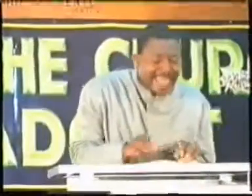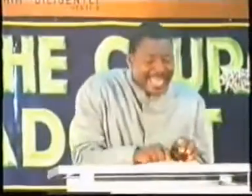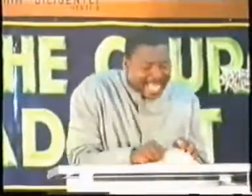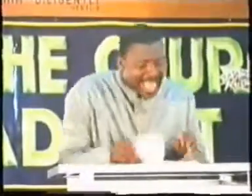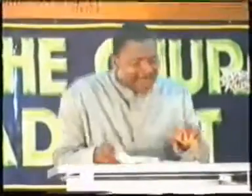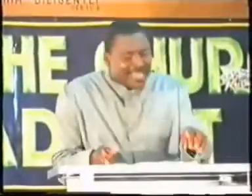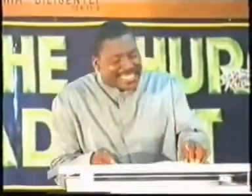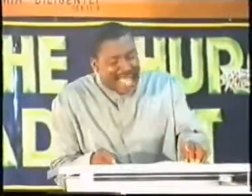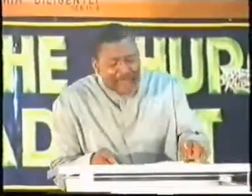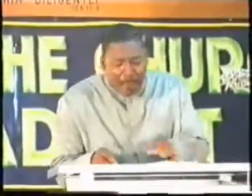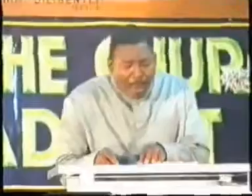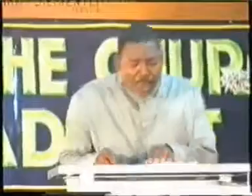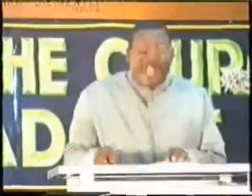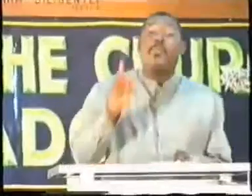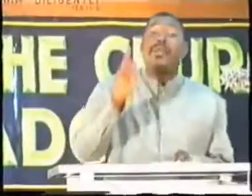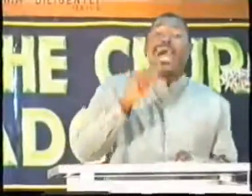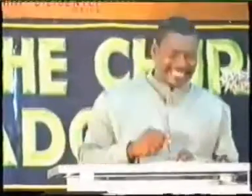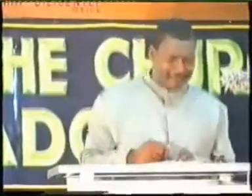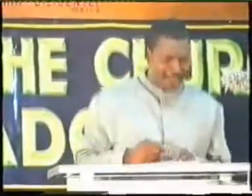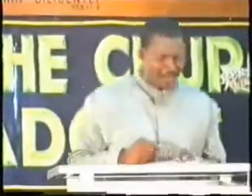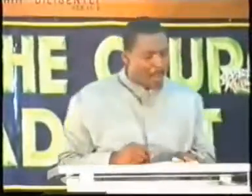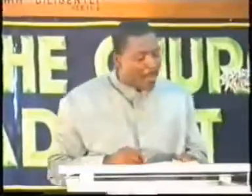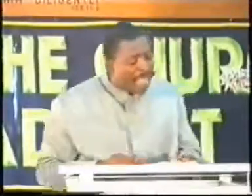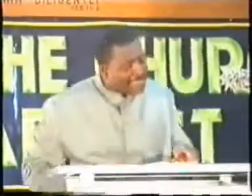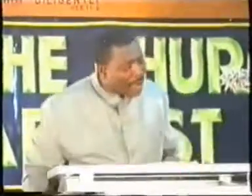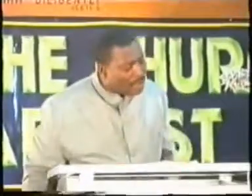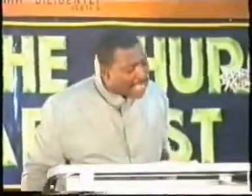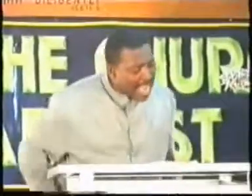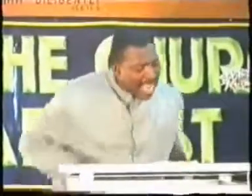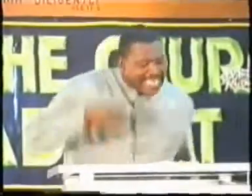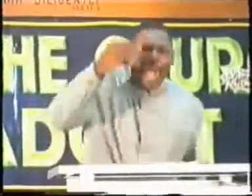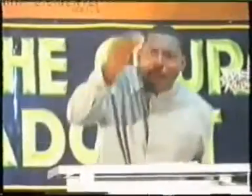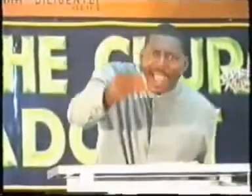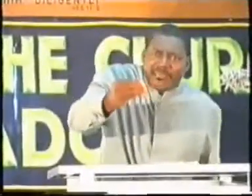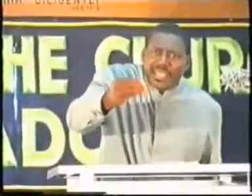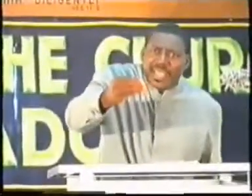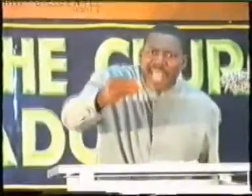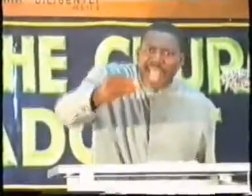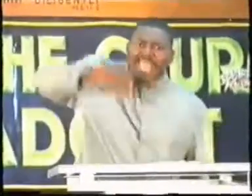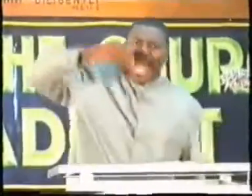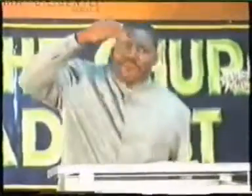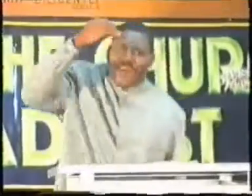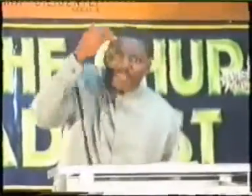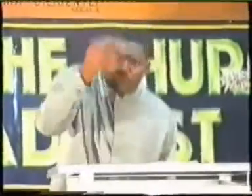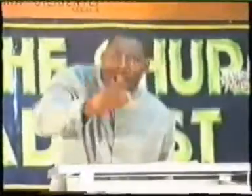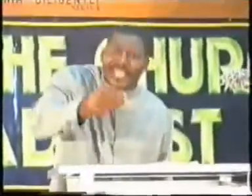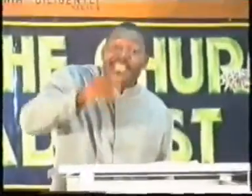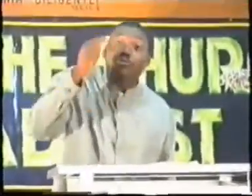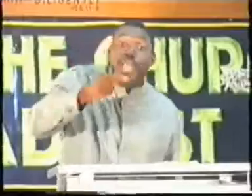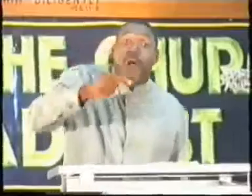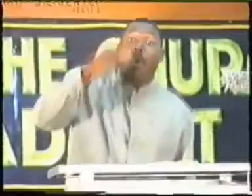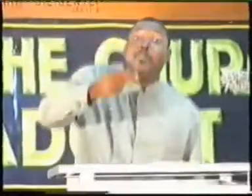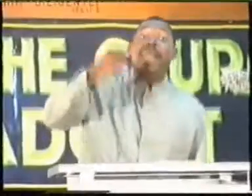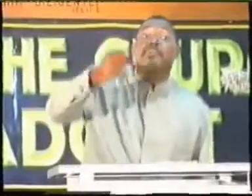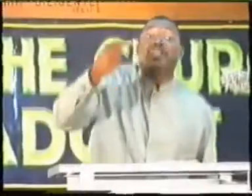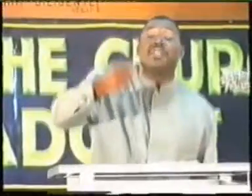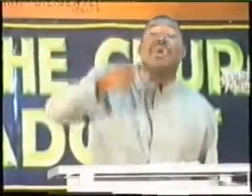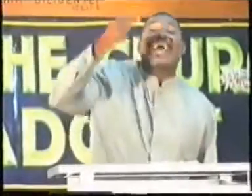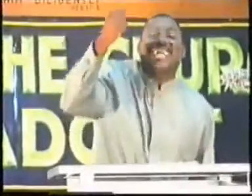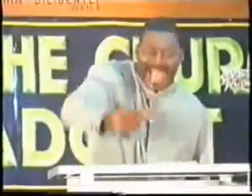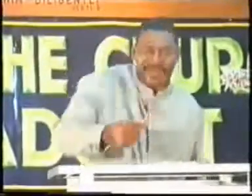Christopher ID kind of to see me a porn on our car and some panel. Mumma, Miss I will say, a dear quine, and a far soa, a ditia, one